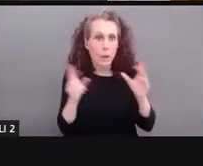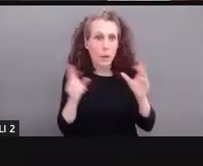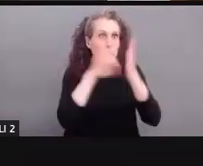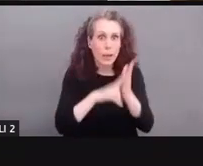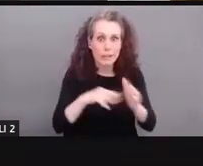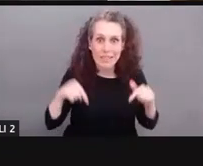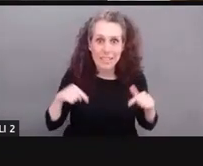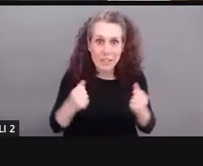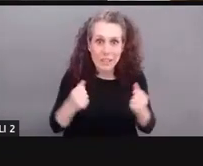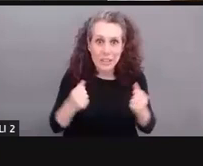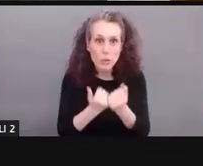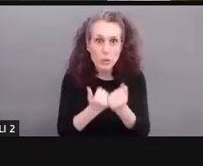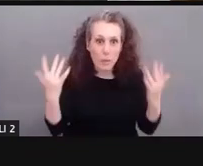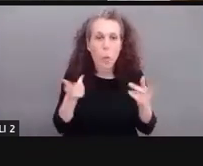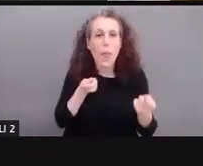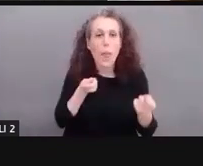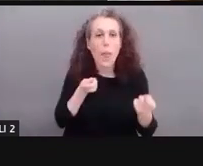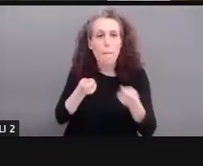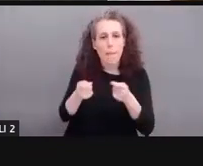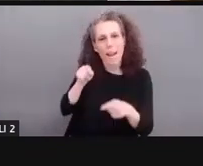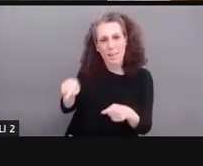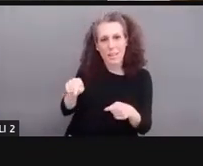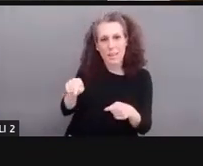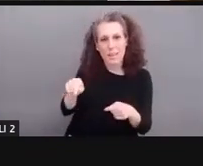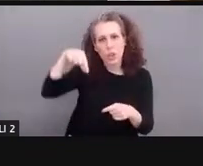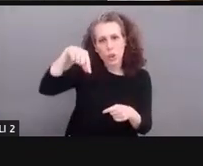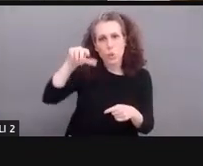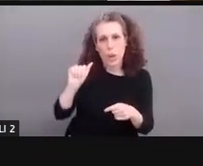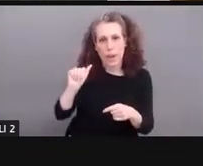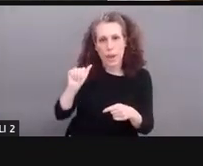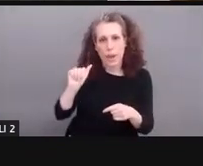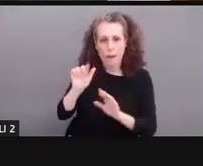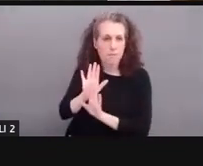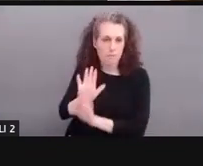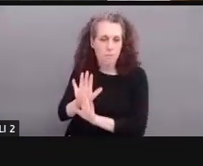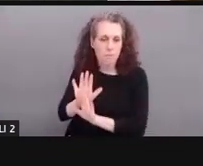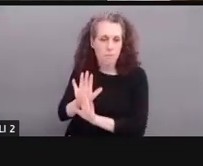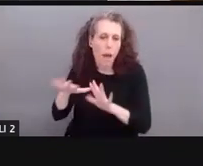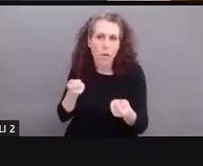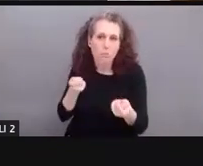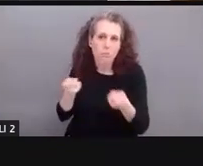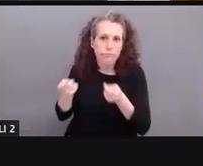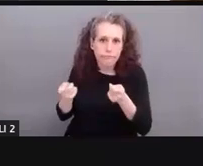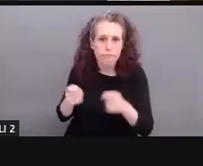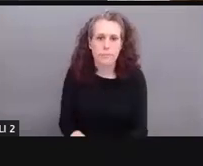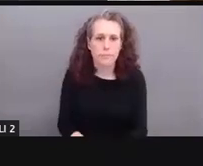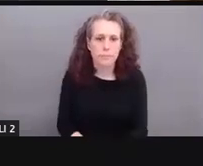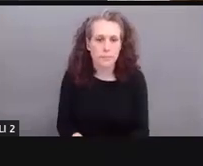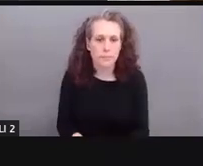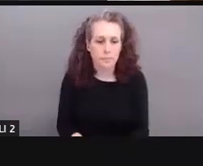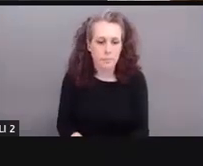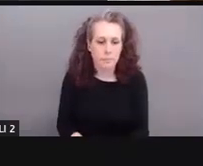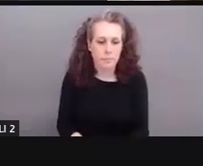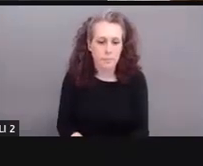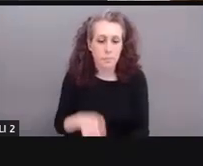the question and answers section of the Zoom meeting. So you can send your question